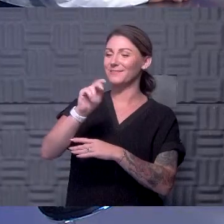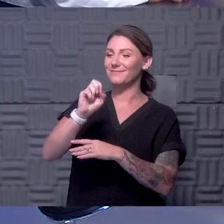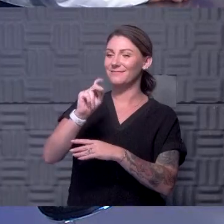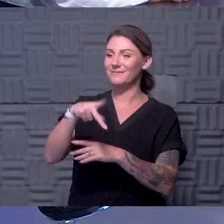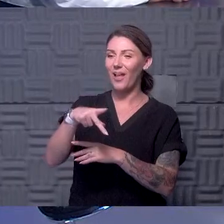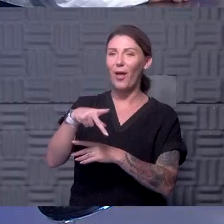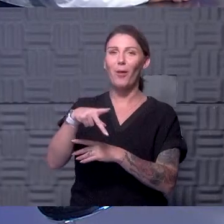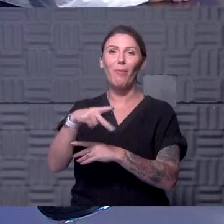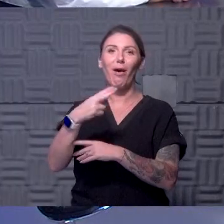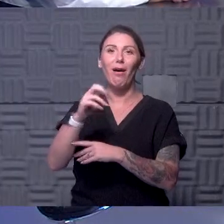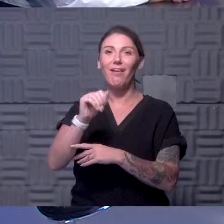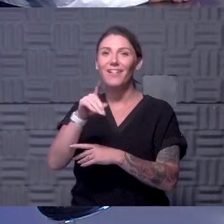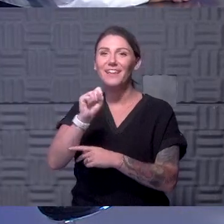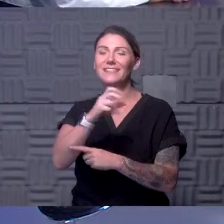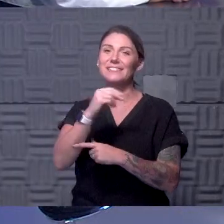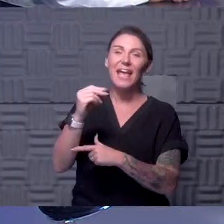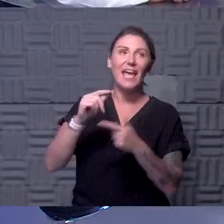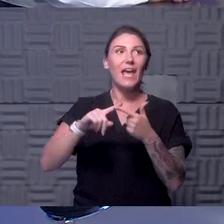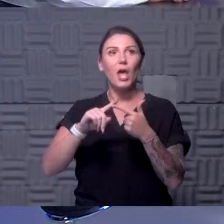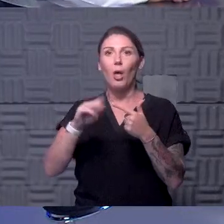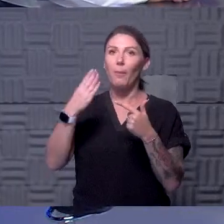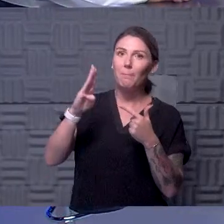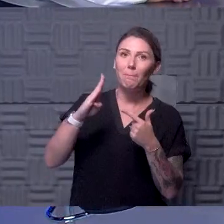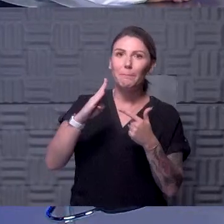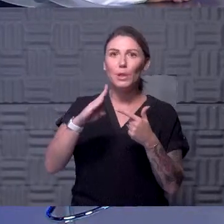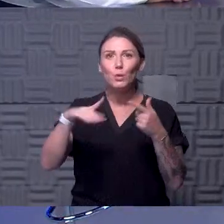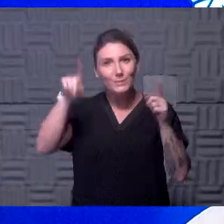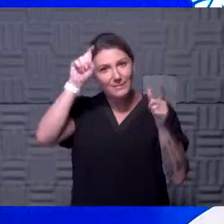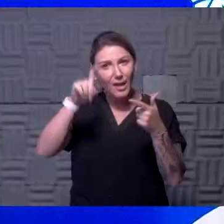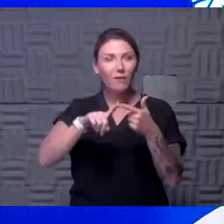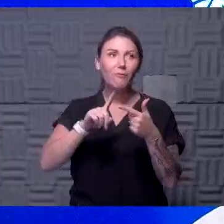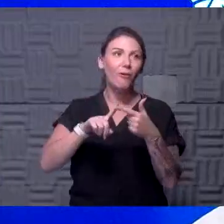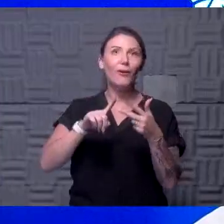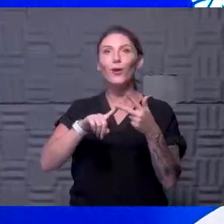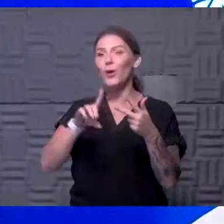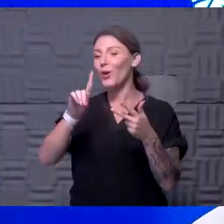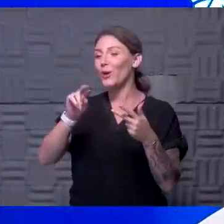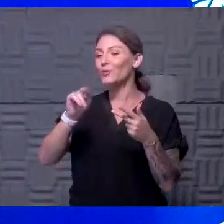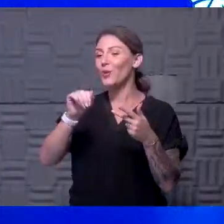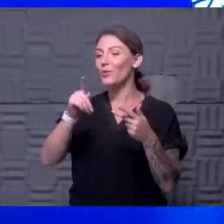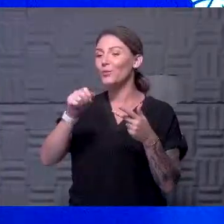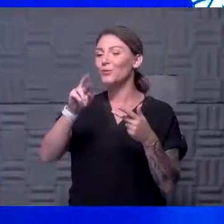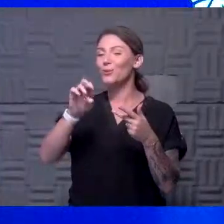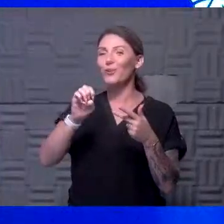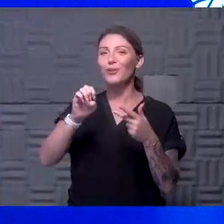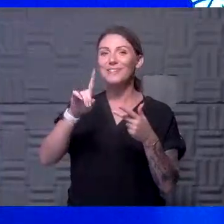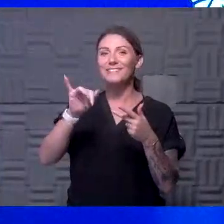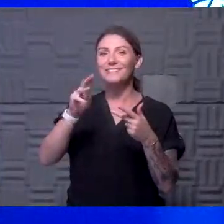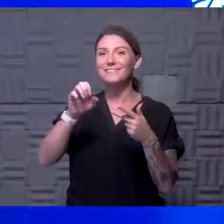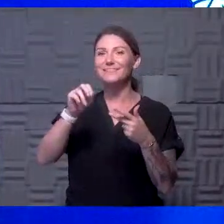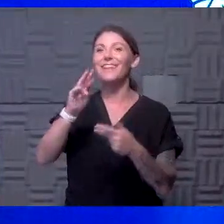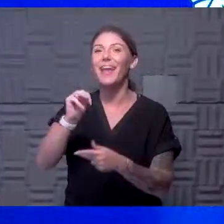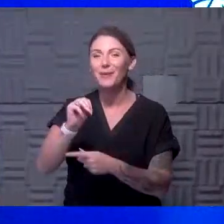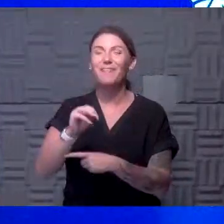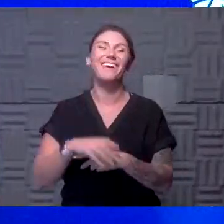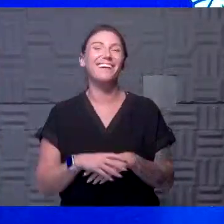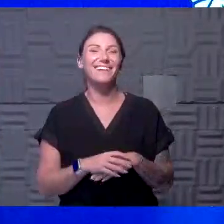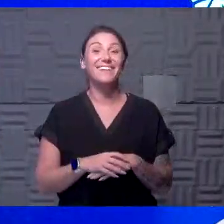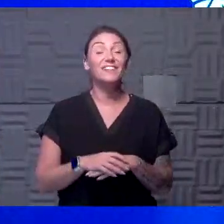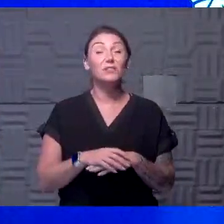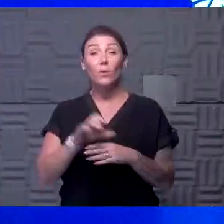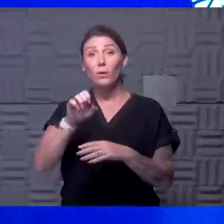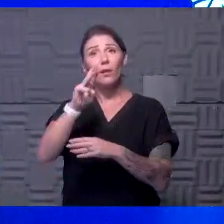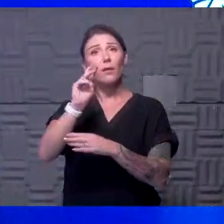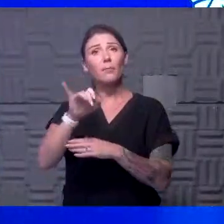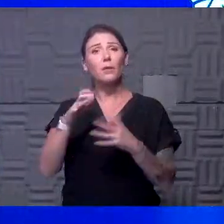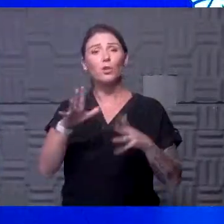And the Blue Devils, and Notre Dame, and everybody else. Let's go, Rock Chalk. Okay, so Emmy, talk to us a little bit. What advice do you